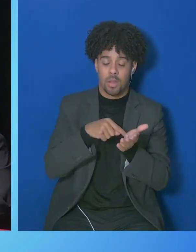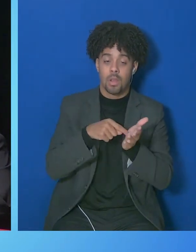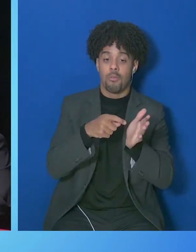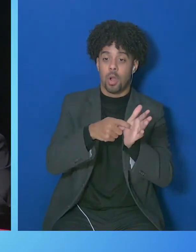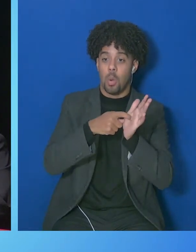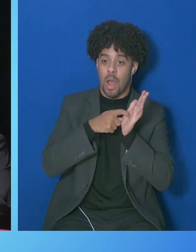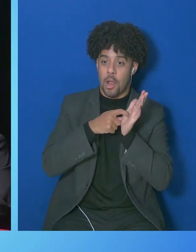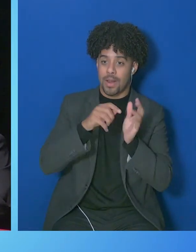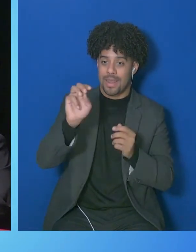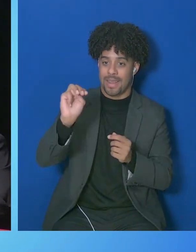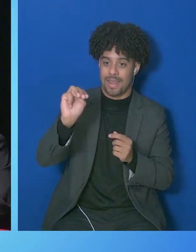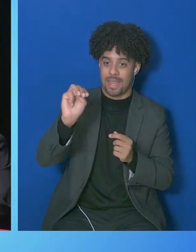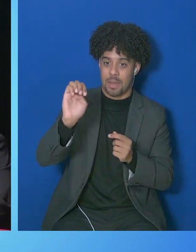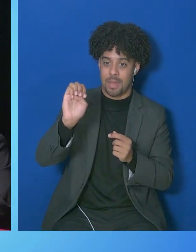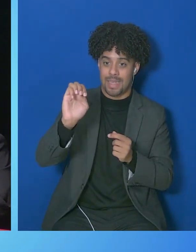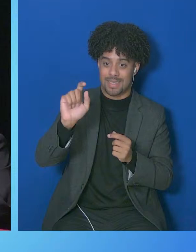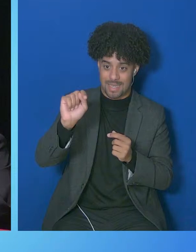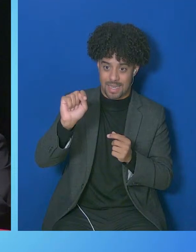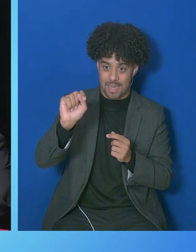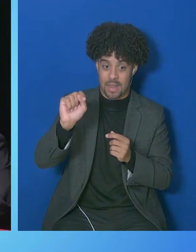MET prior to placement,